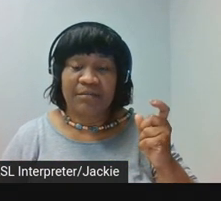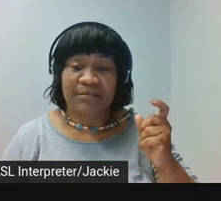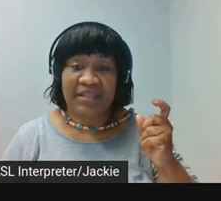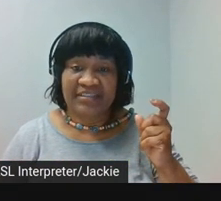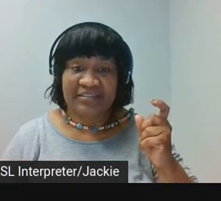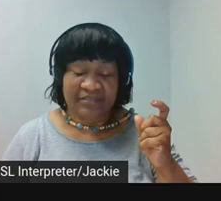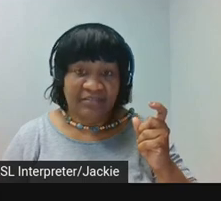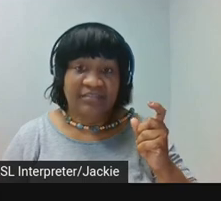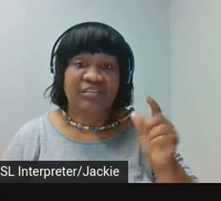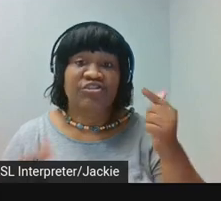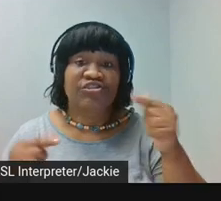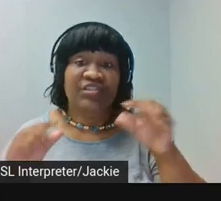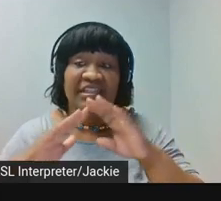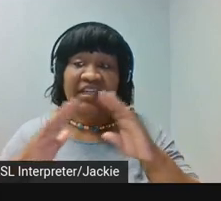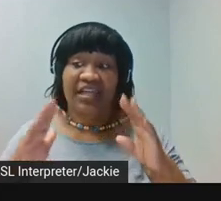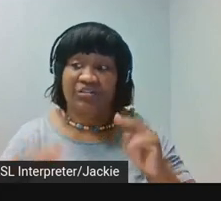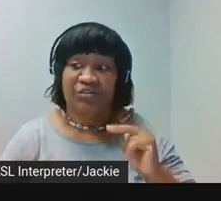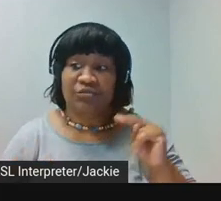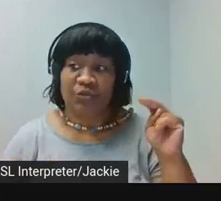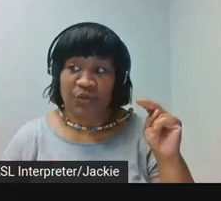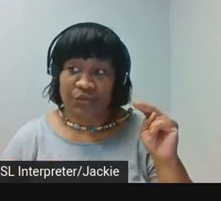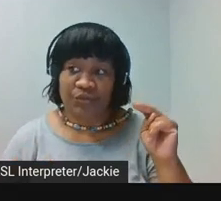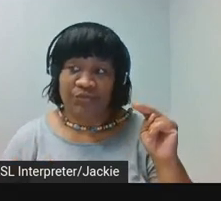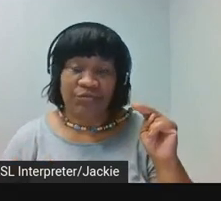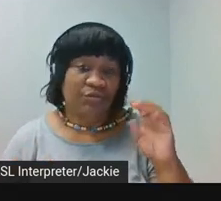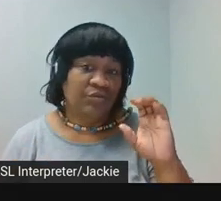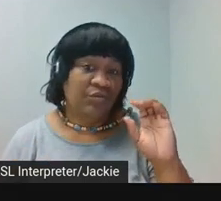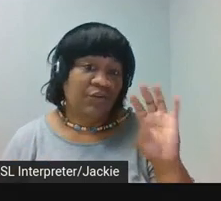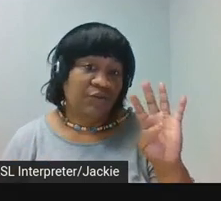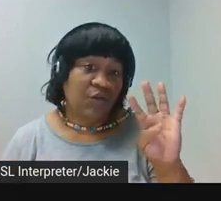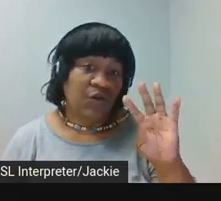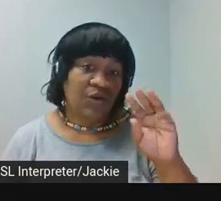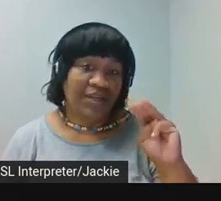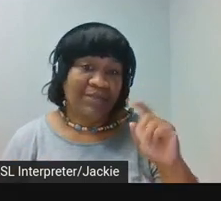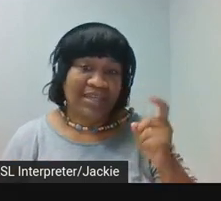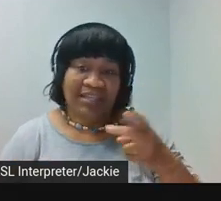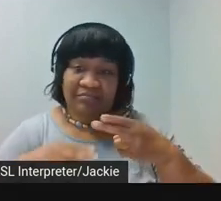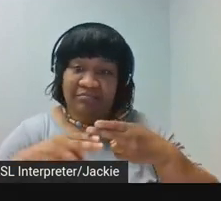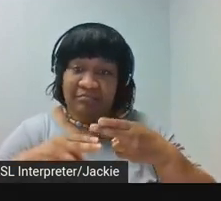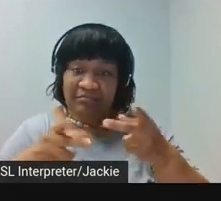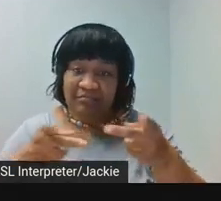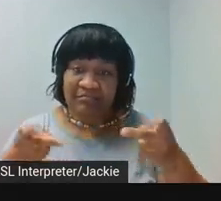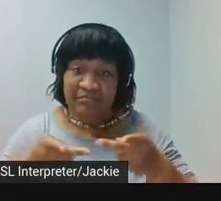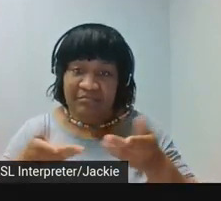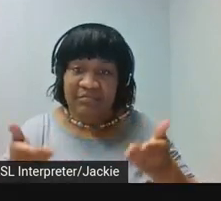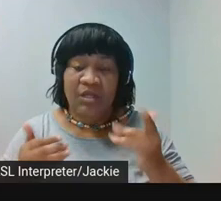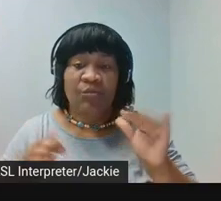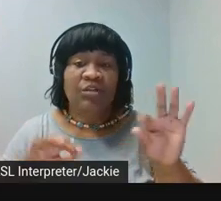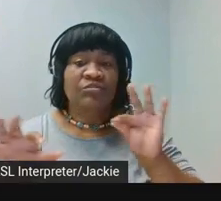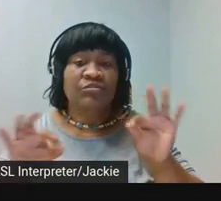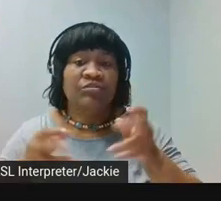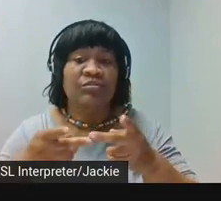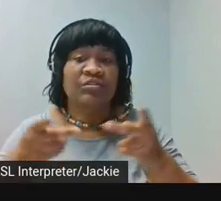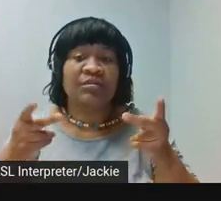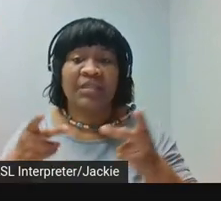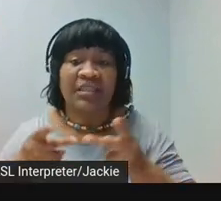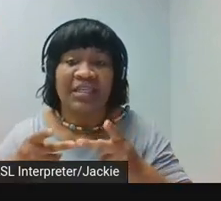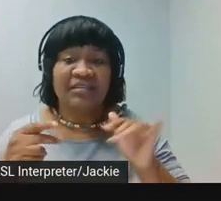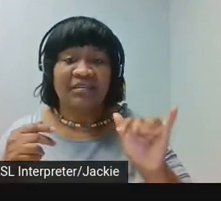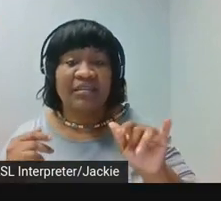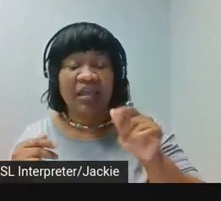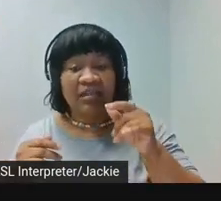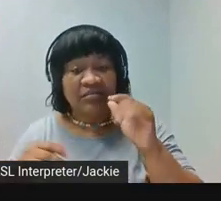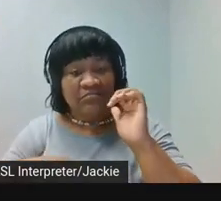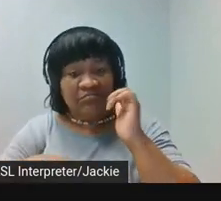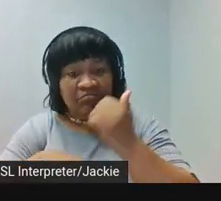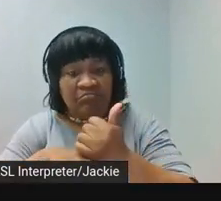in North Omaha that I have named 4MX, for Malcolm X. We really wanted to choose a space that sat